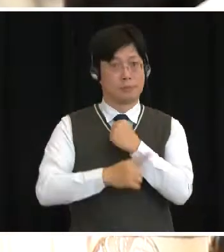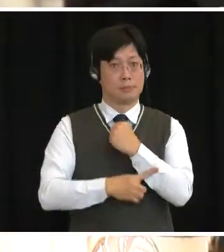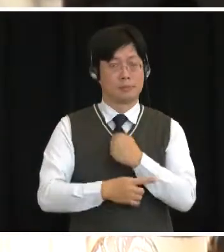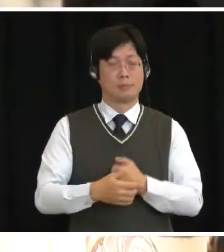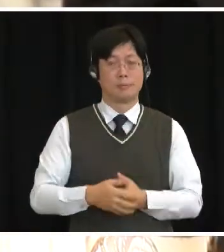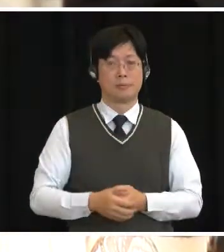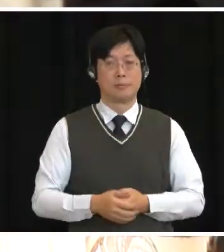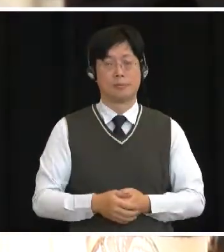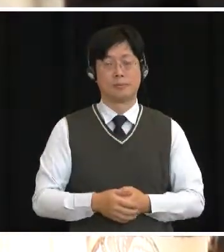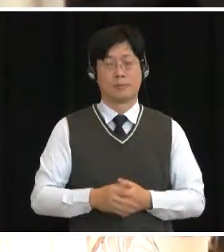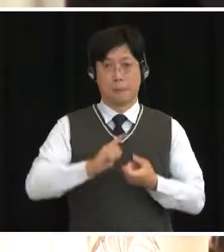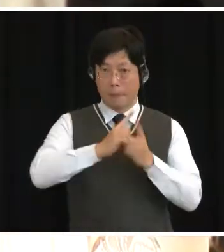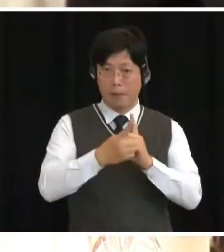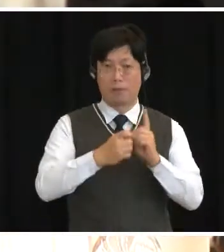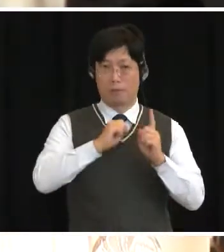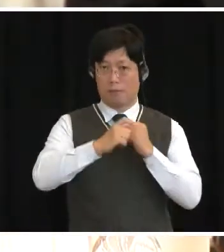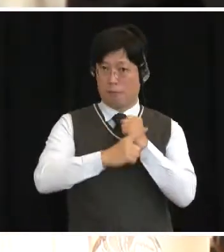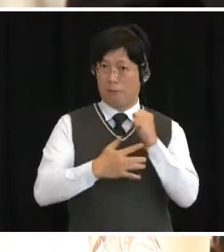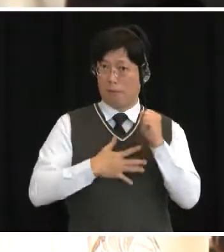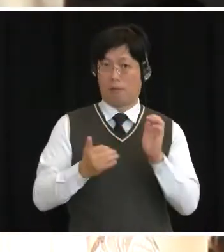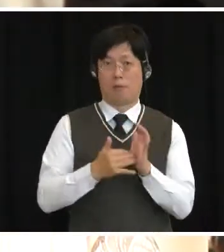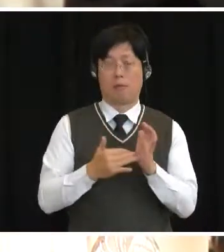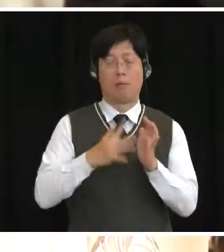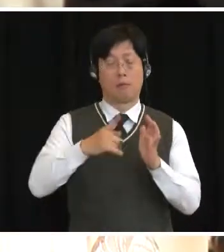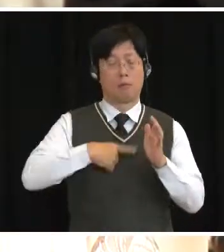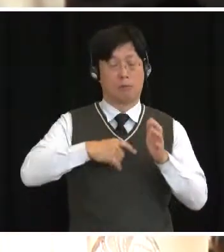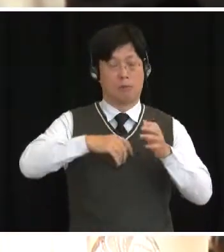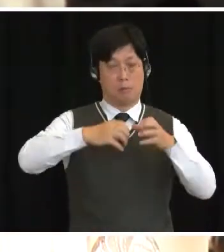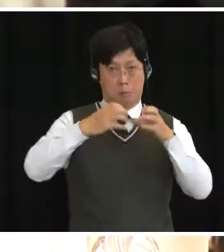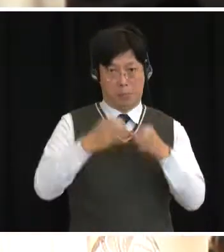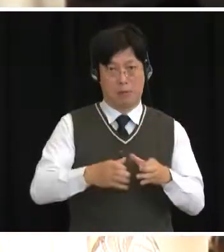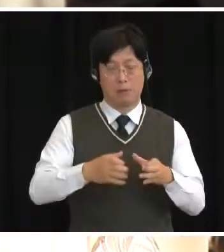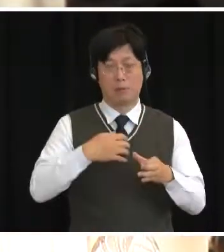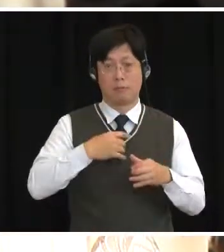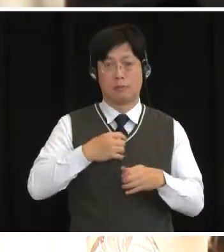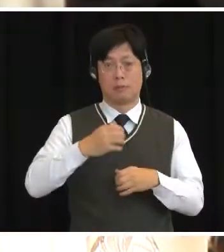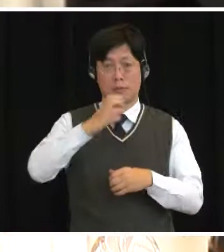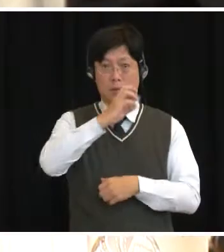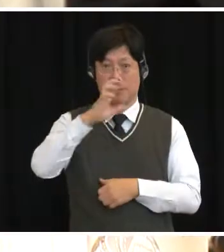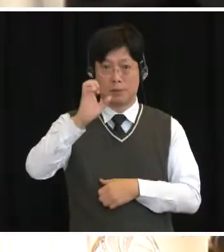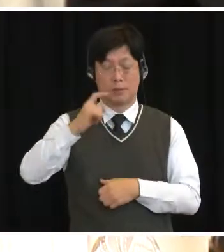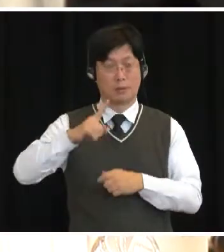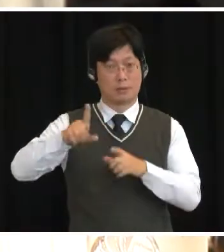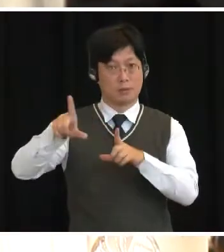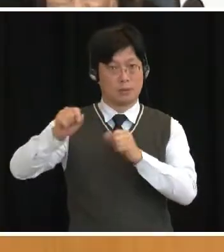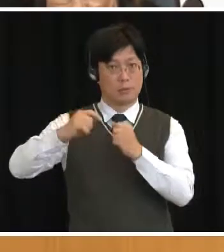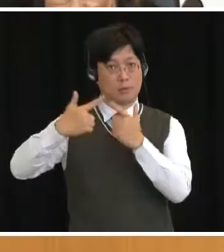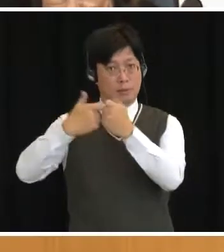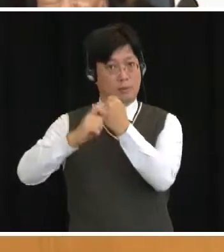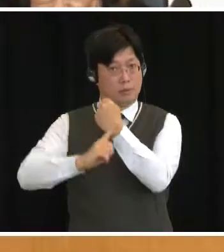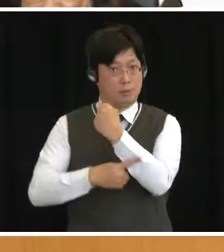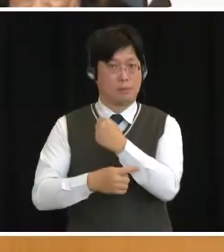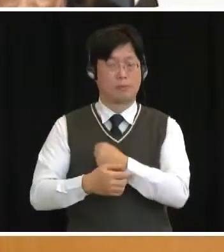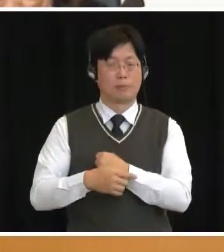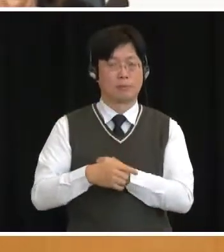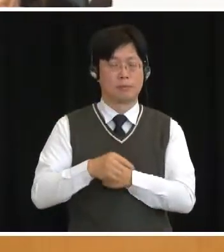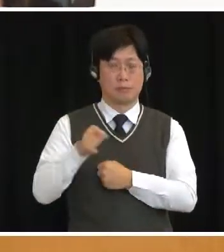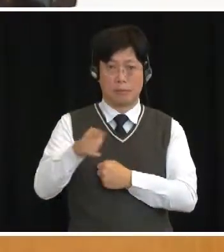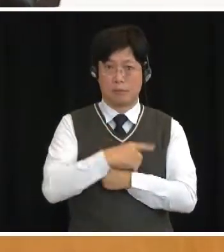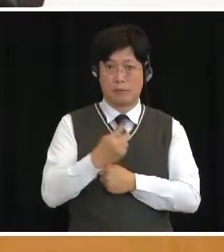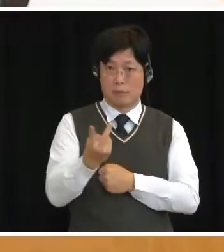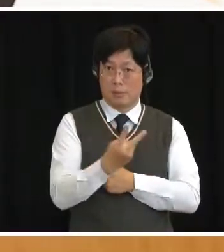In our country, CRC has been made domestic law through an implementation act of